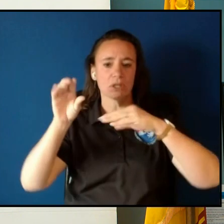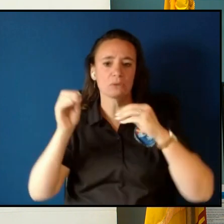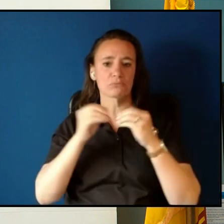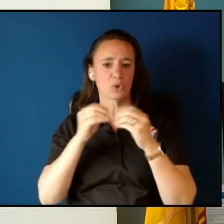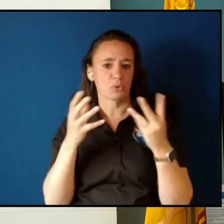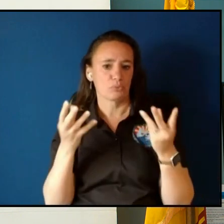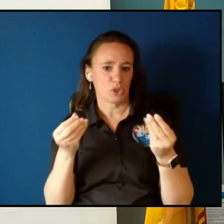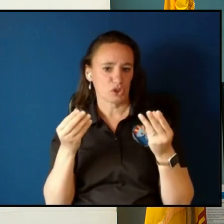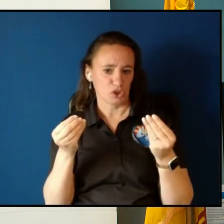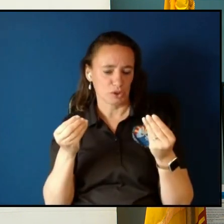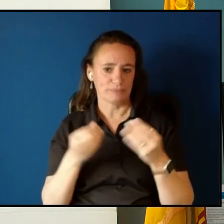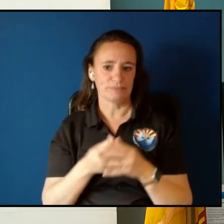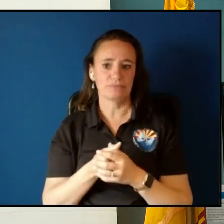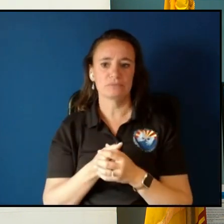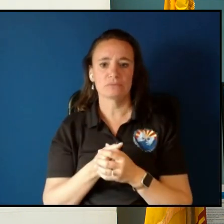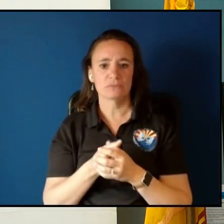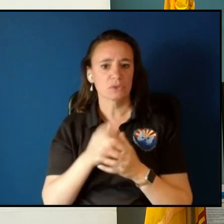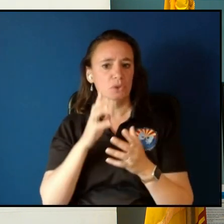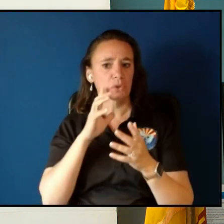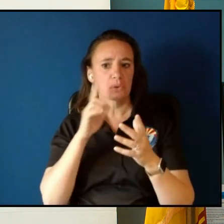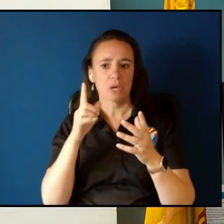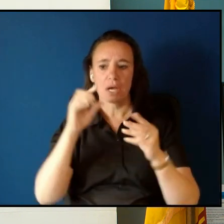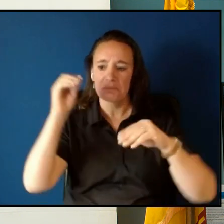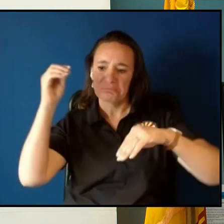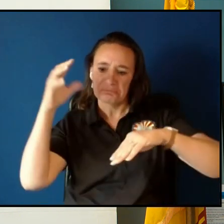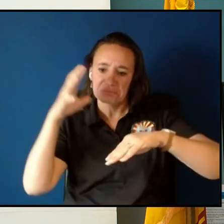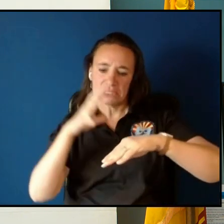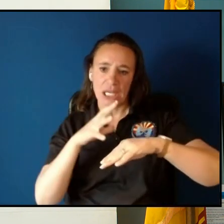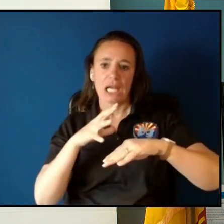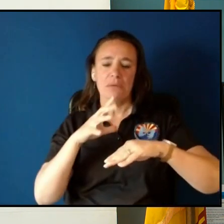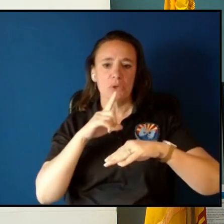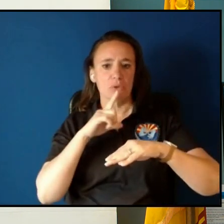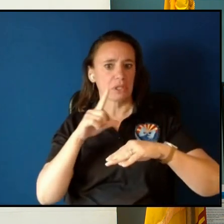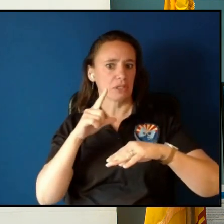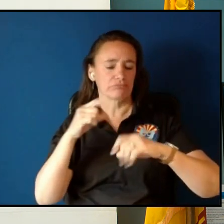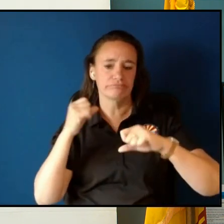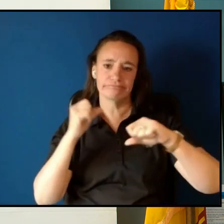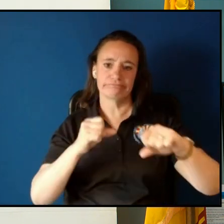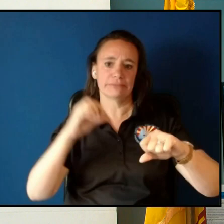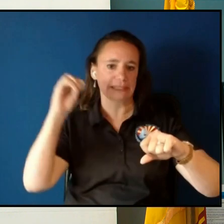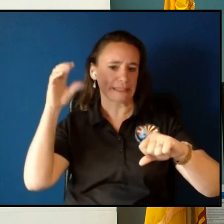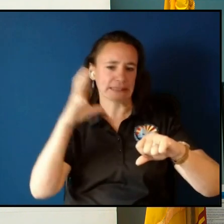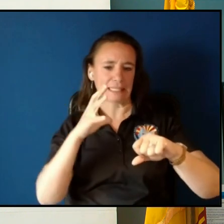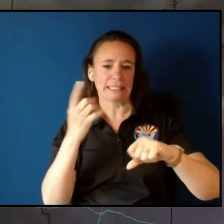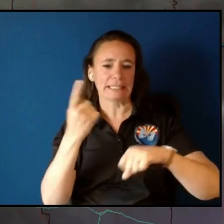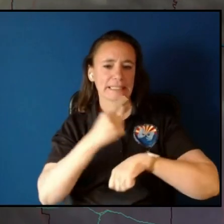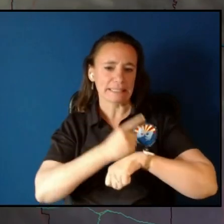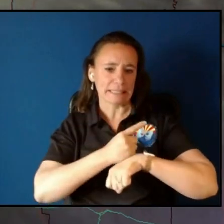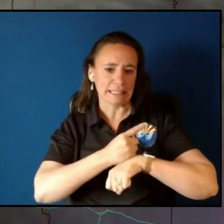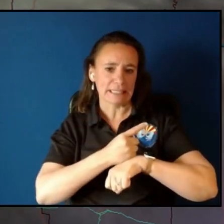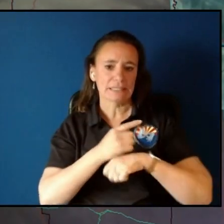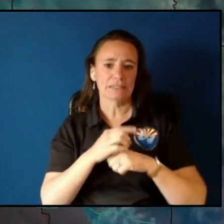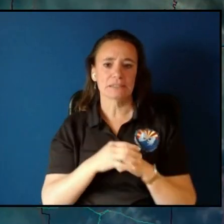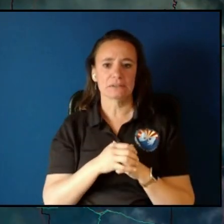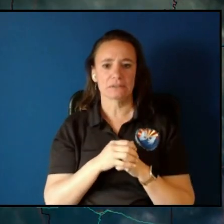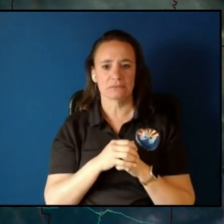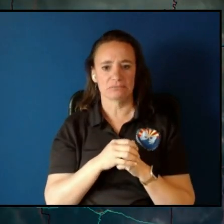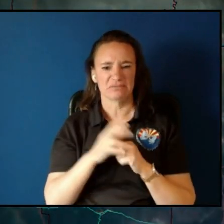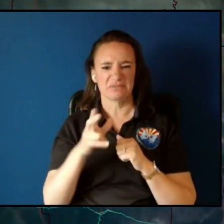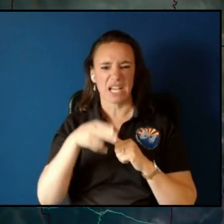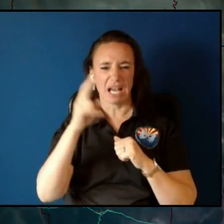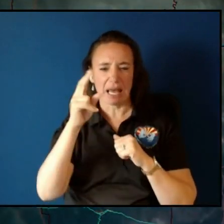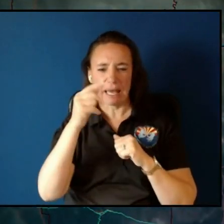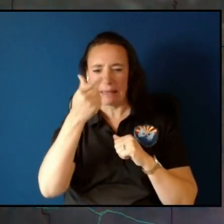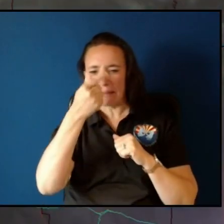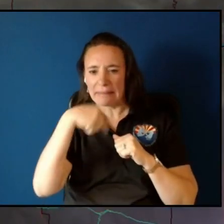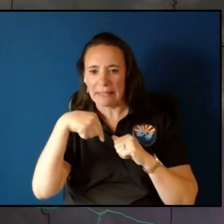some periods of filtered sunshine, but still a pretty sunny day across the fire with just some breaks and just some high thin clouds moving